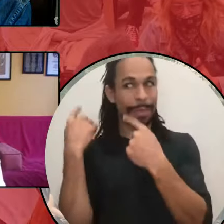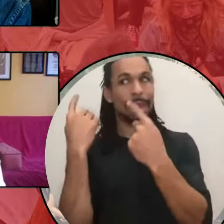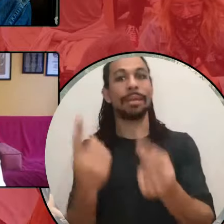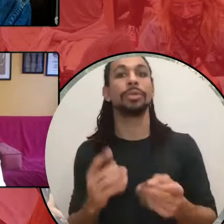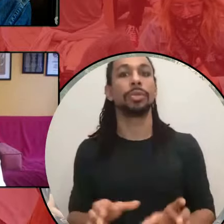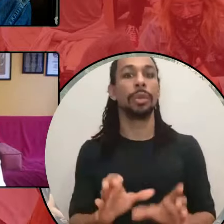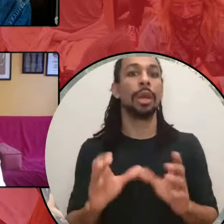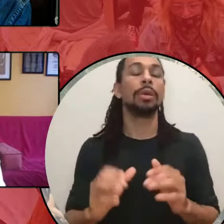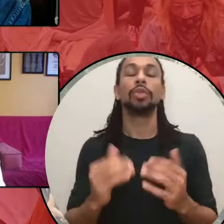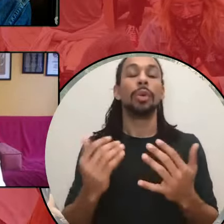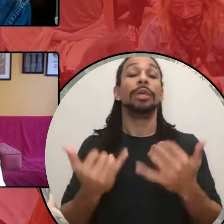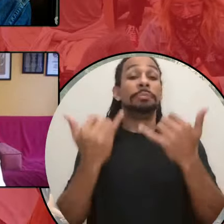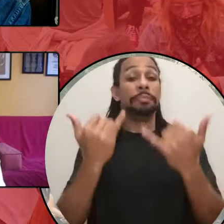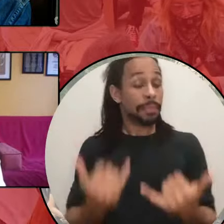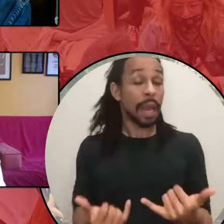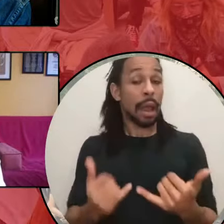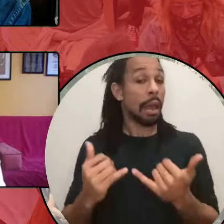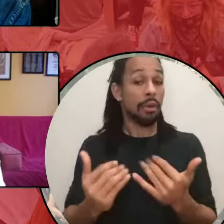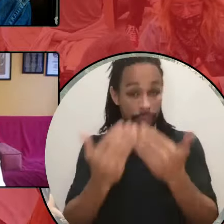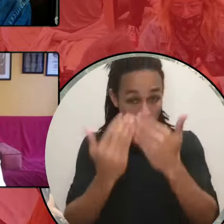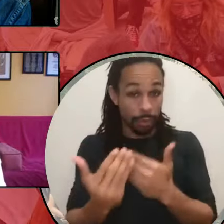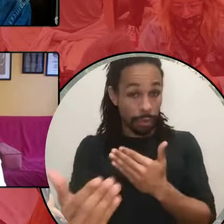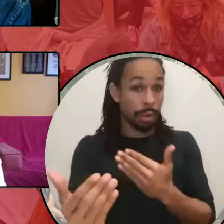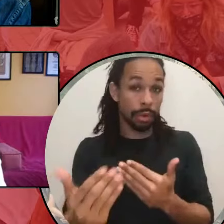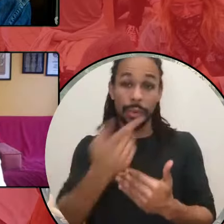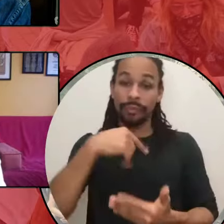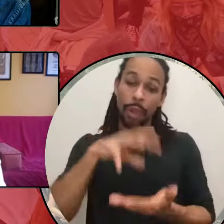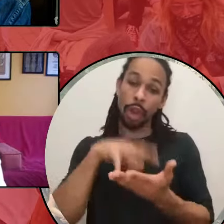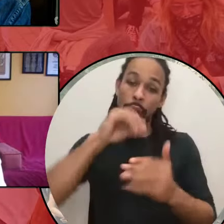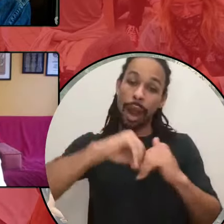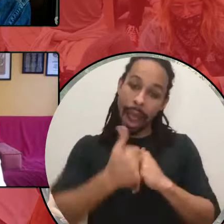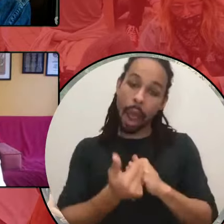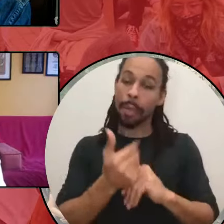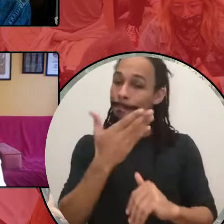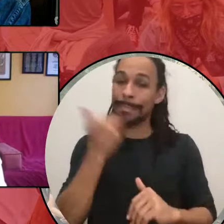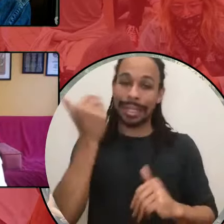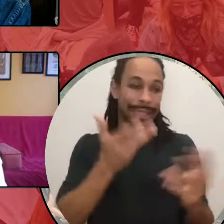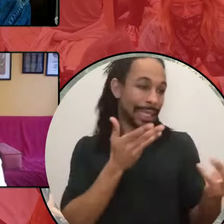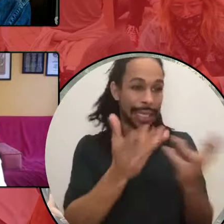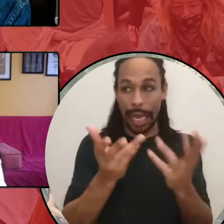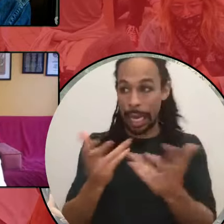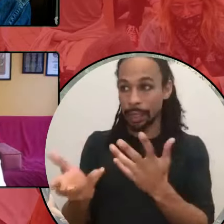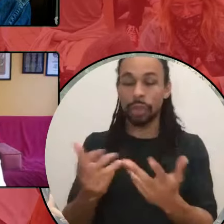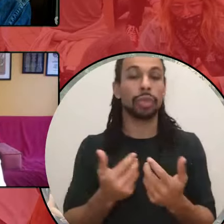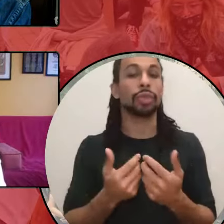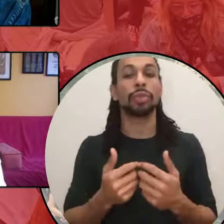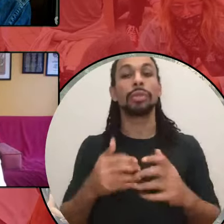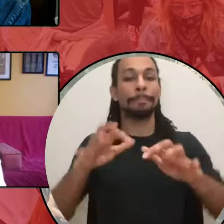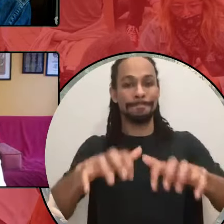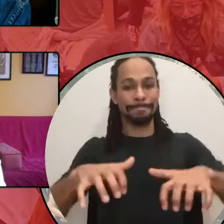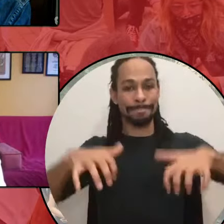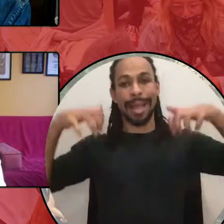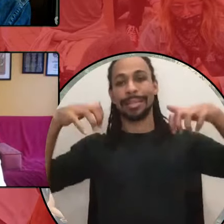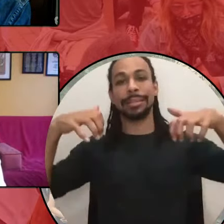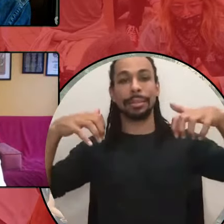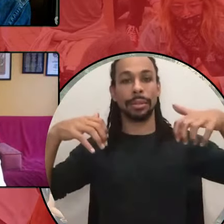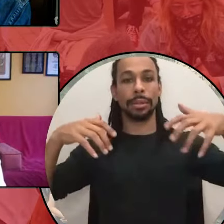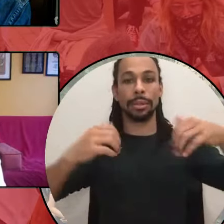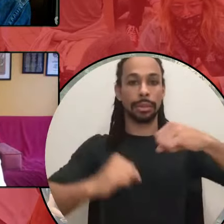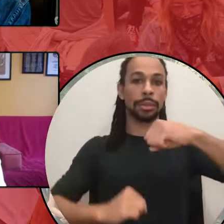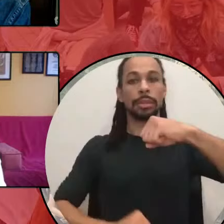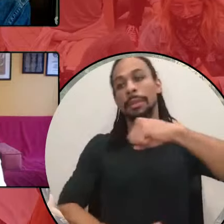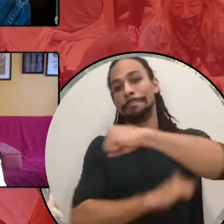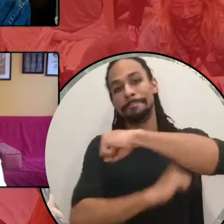learned how to engage in kind of mass, like mass base building, mass work under the context